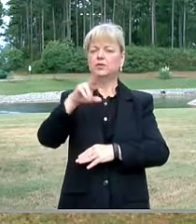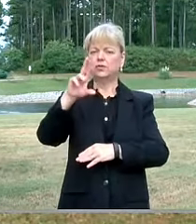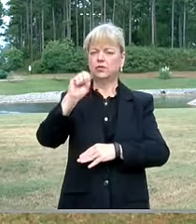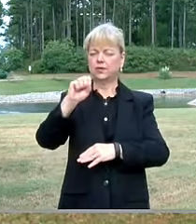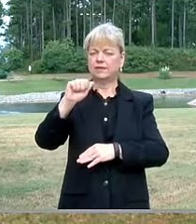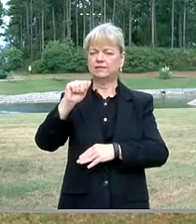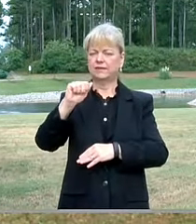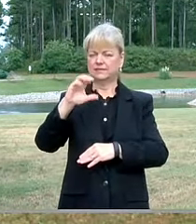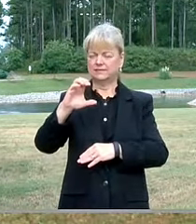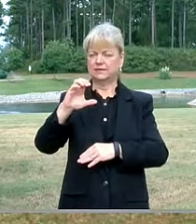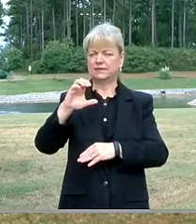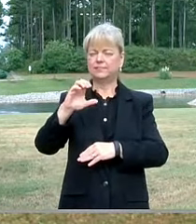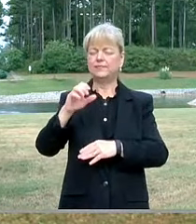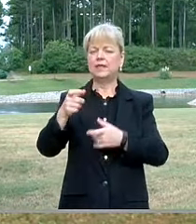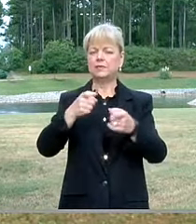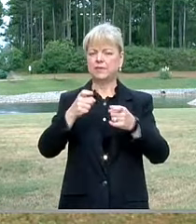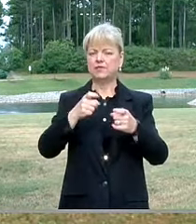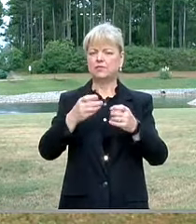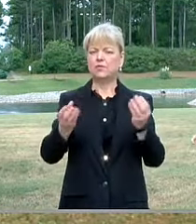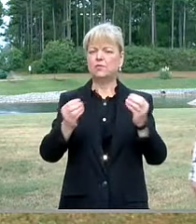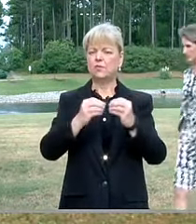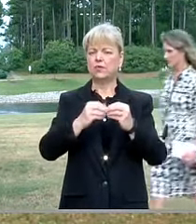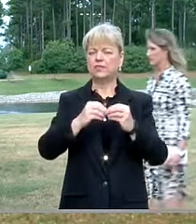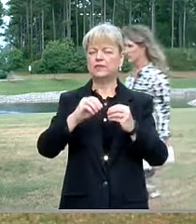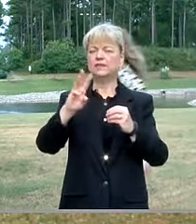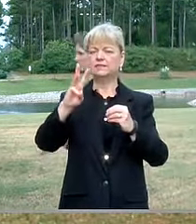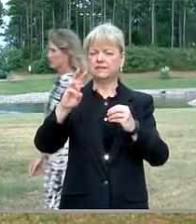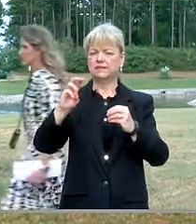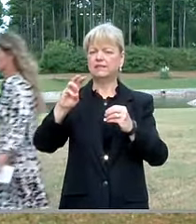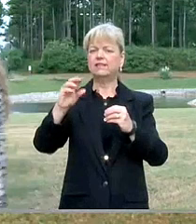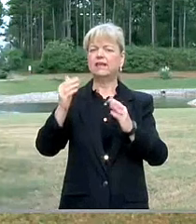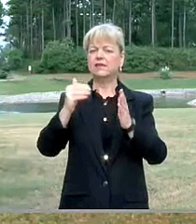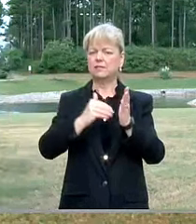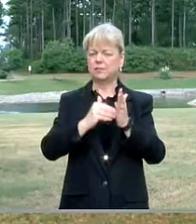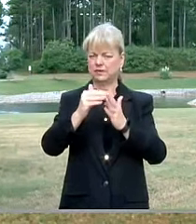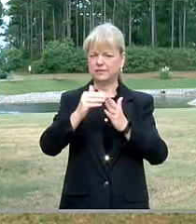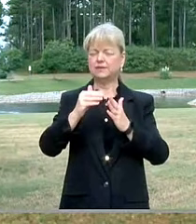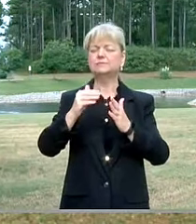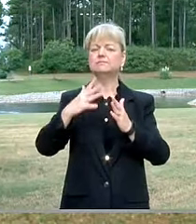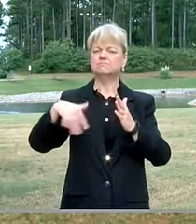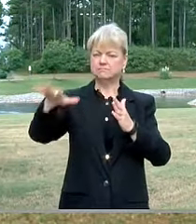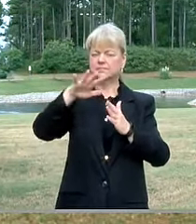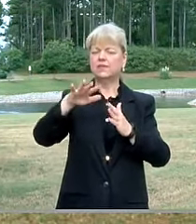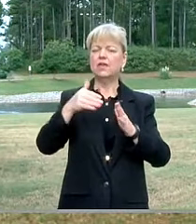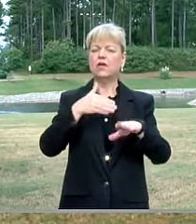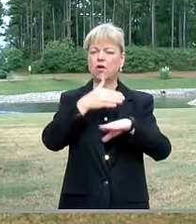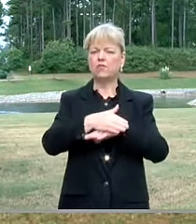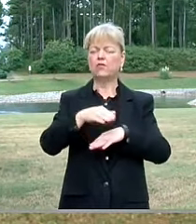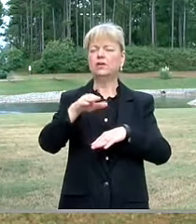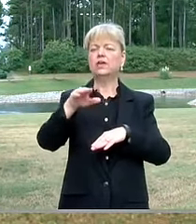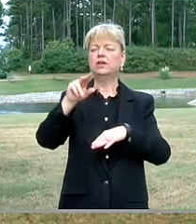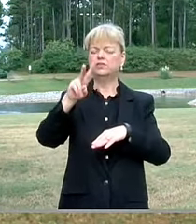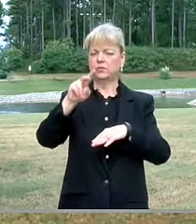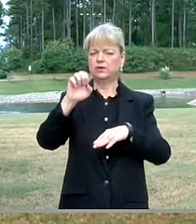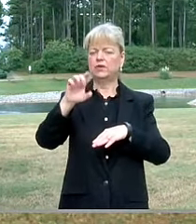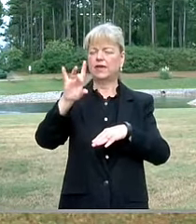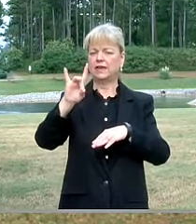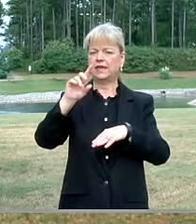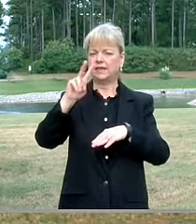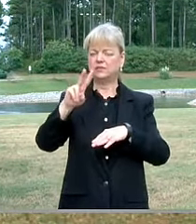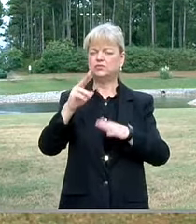than 6,600 foreign military sales cases valued at over $282